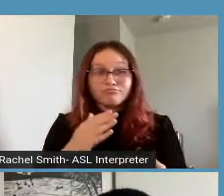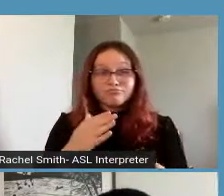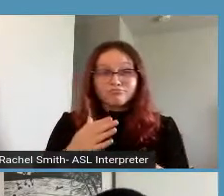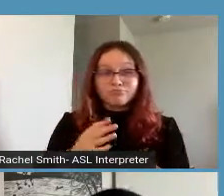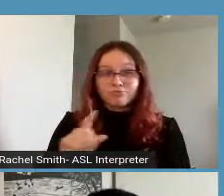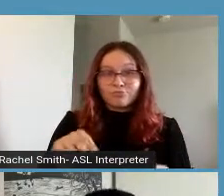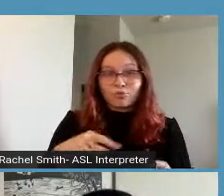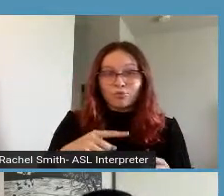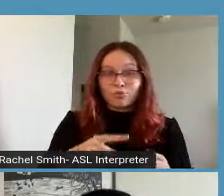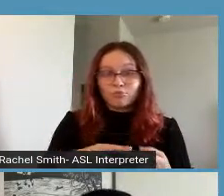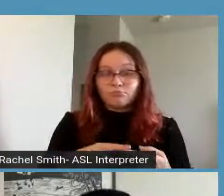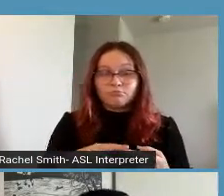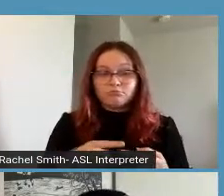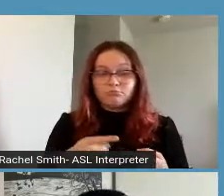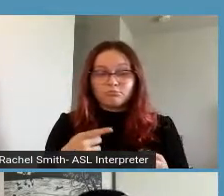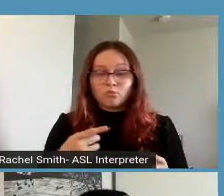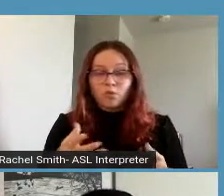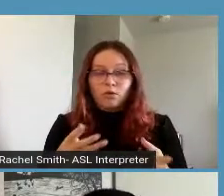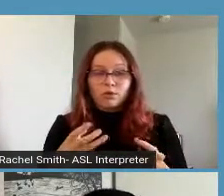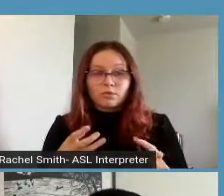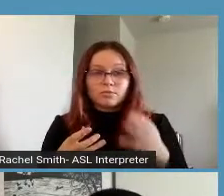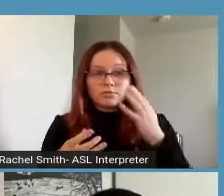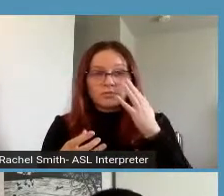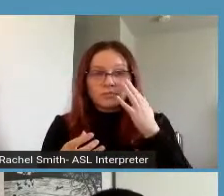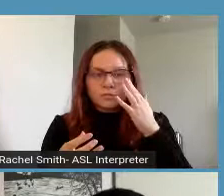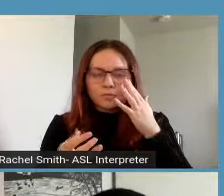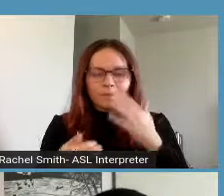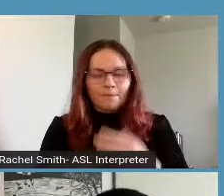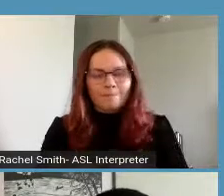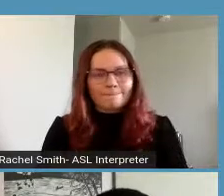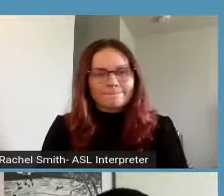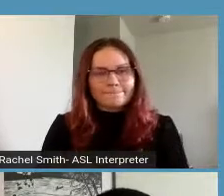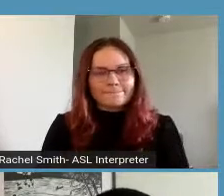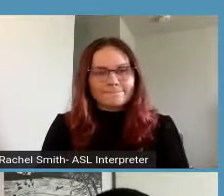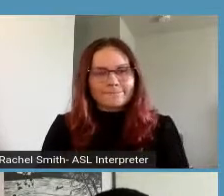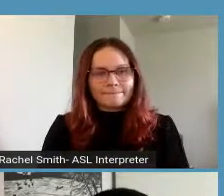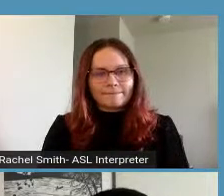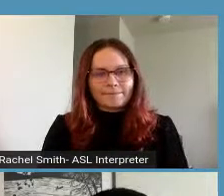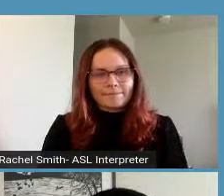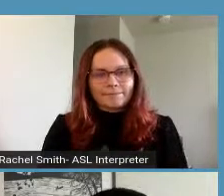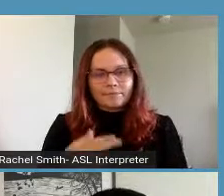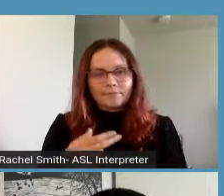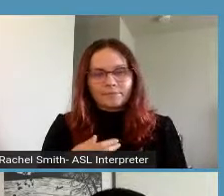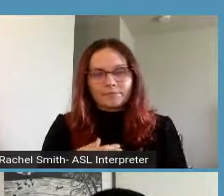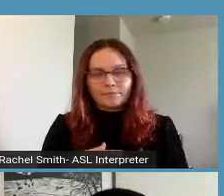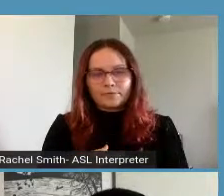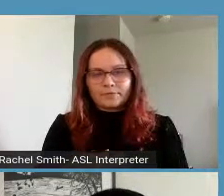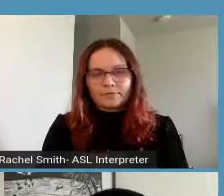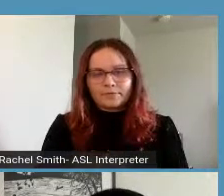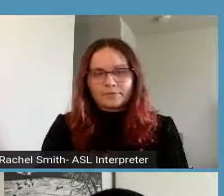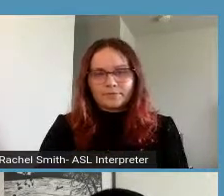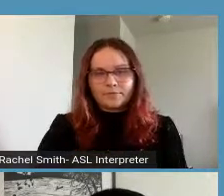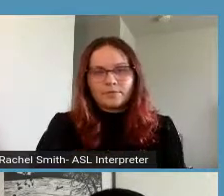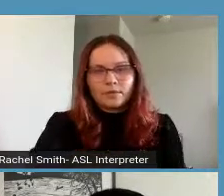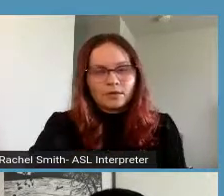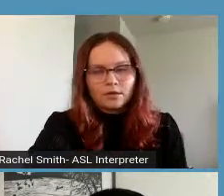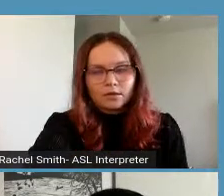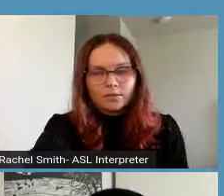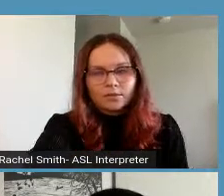outreach from international sites that know of Whole House that can't come here but can use our virtual tour as a way to kind of